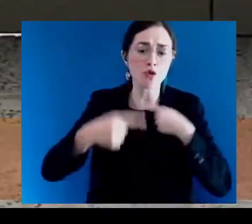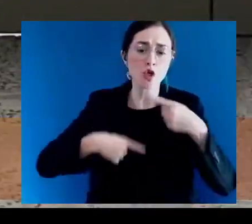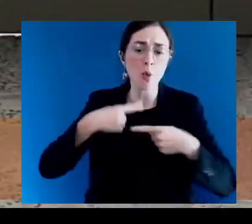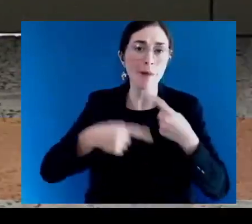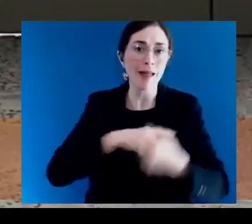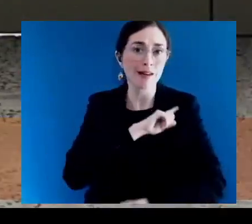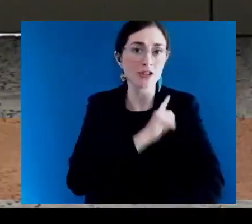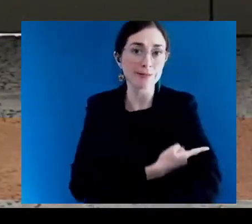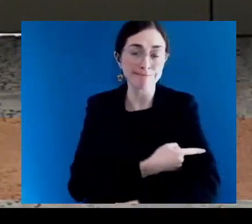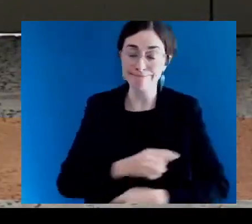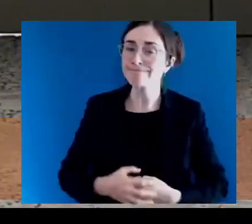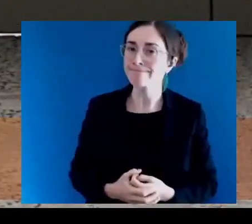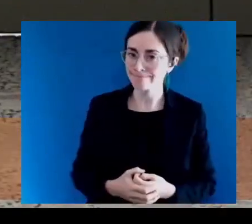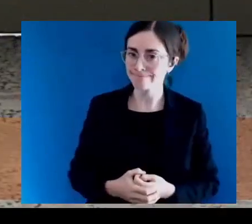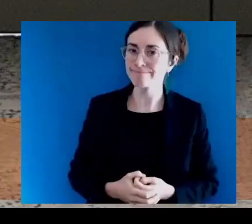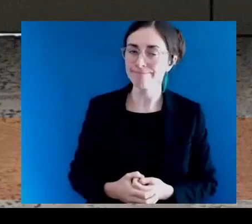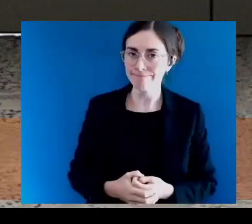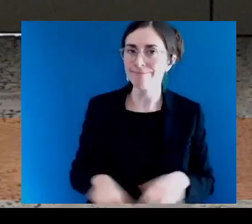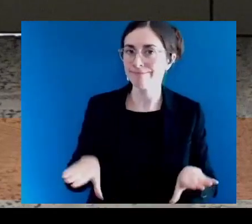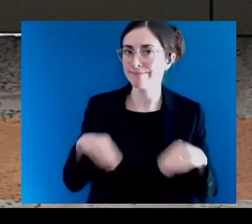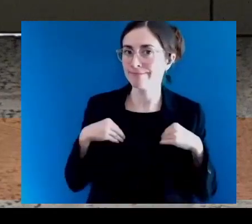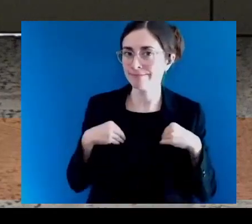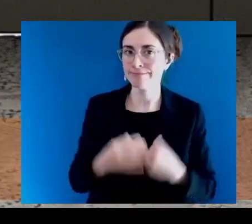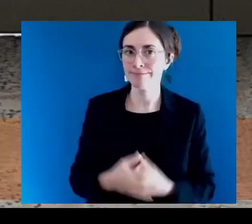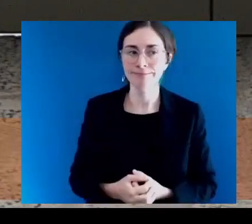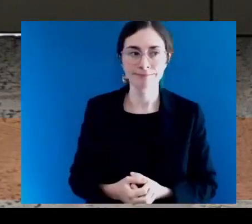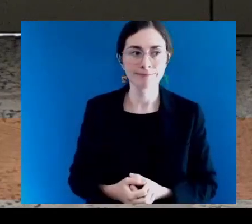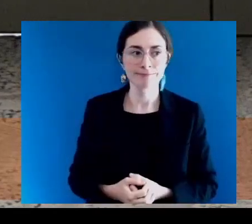So that this column relates to